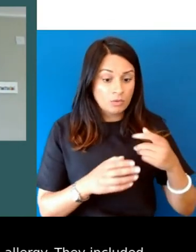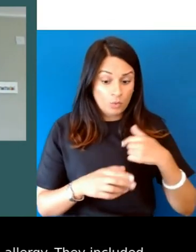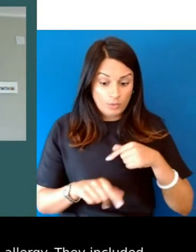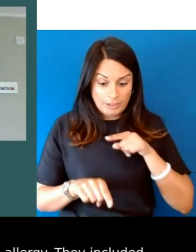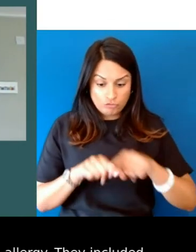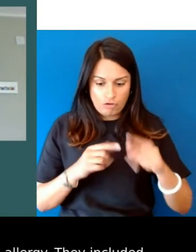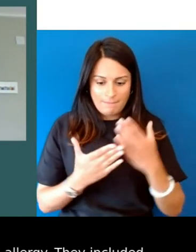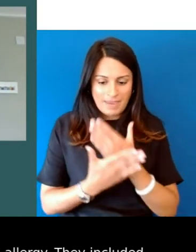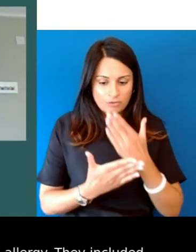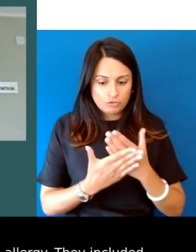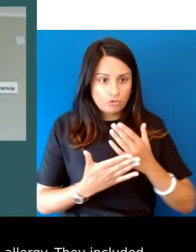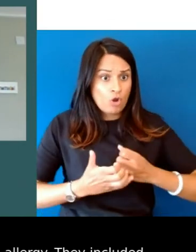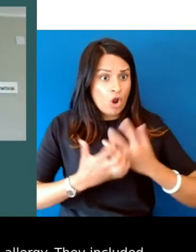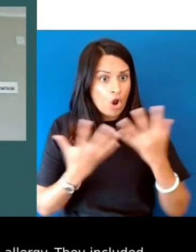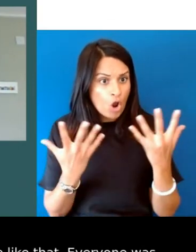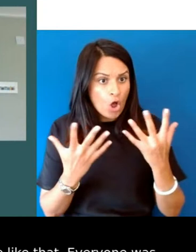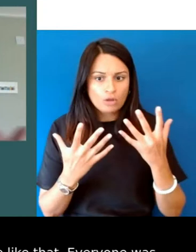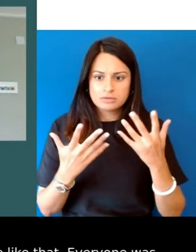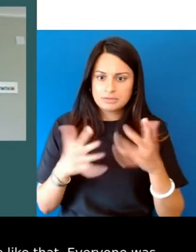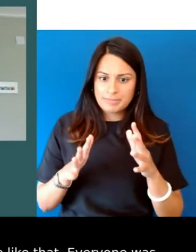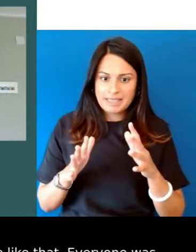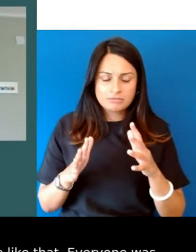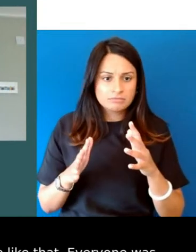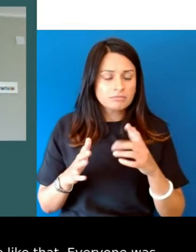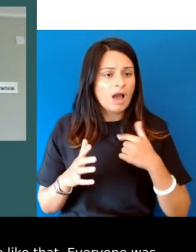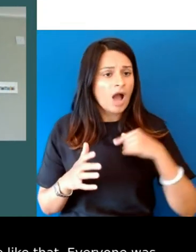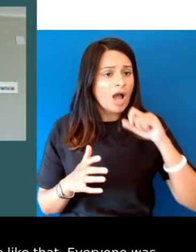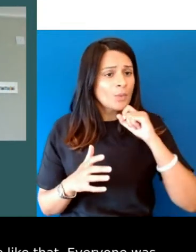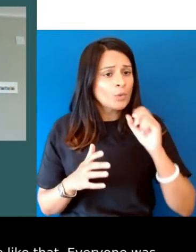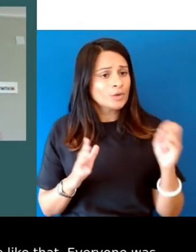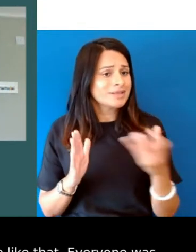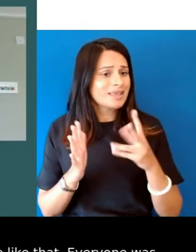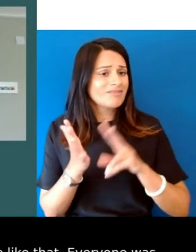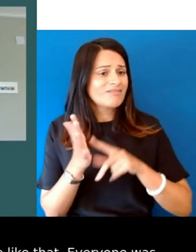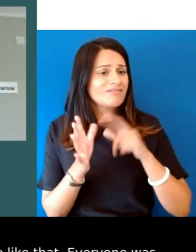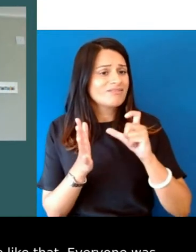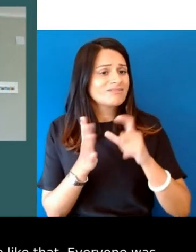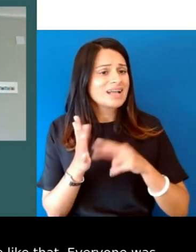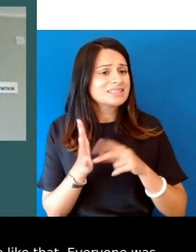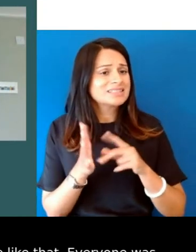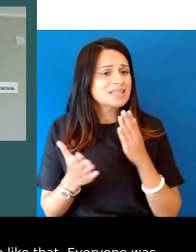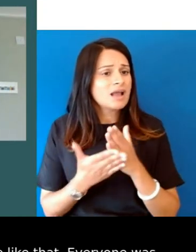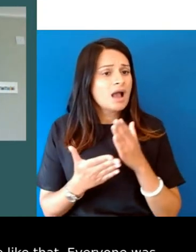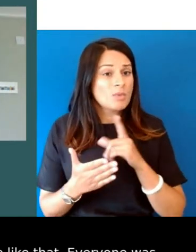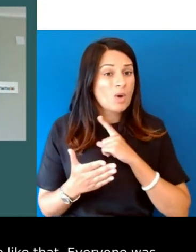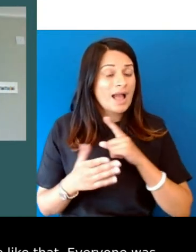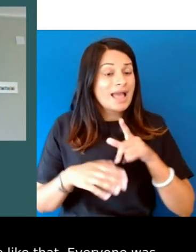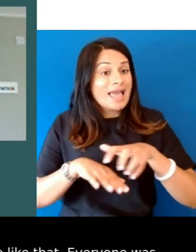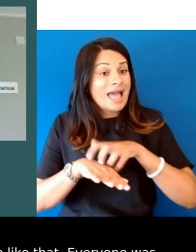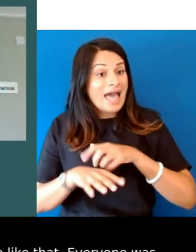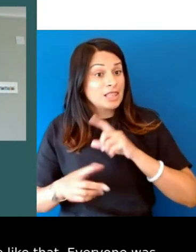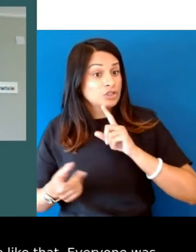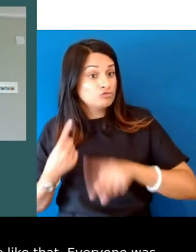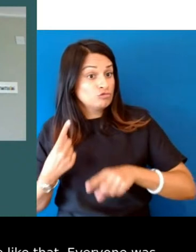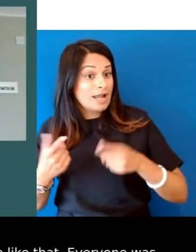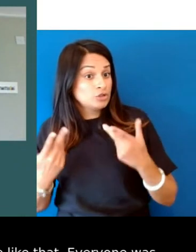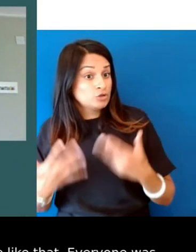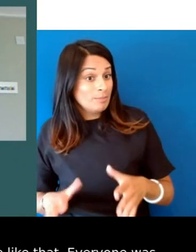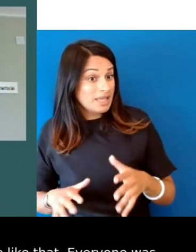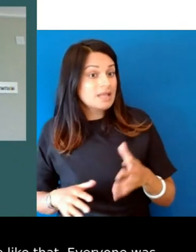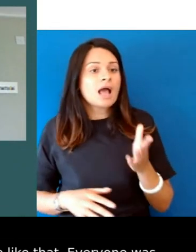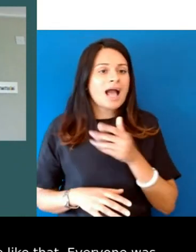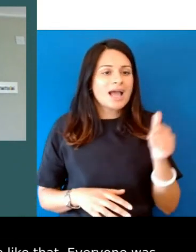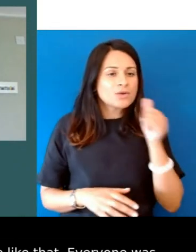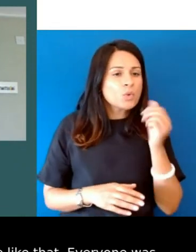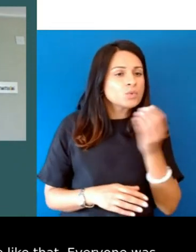for lots i would do it for my child with allergy often quite helps when you throw in that your child's had allergy but i appreciate that everyone can do that so reassure them